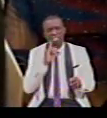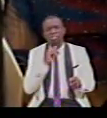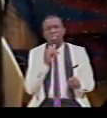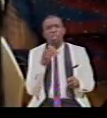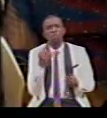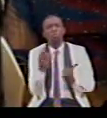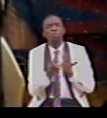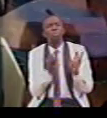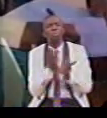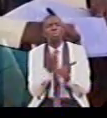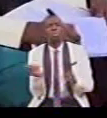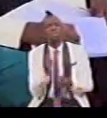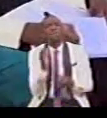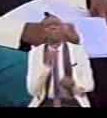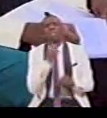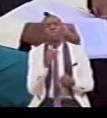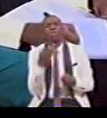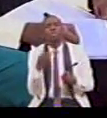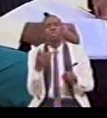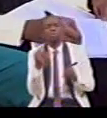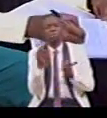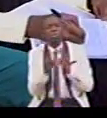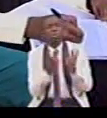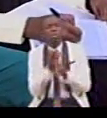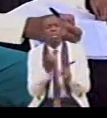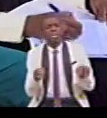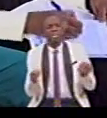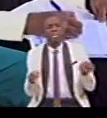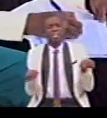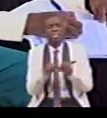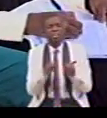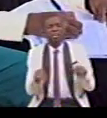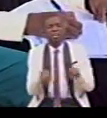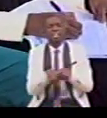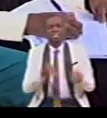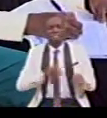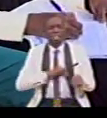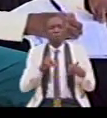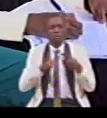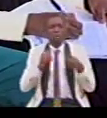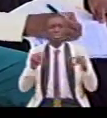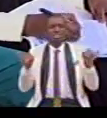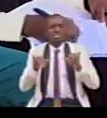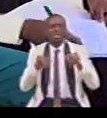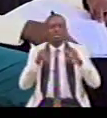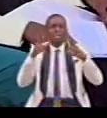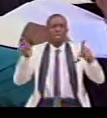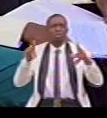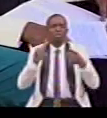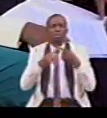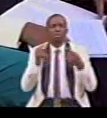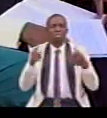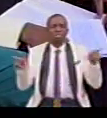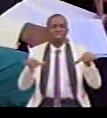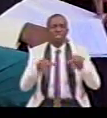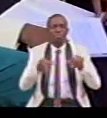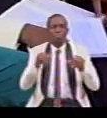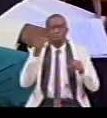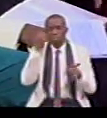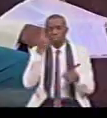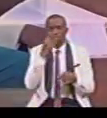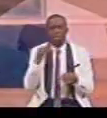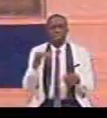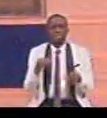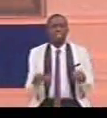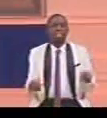to the same level to the same understanding and to the same purpose that I am not of the world they are not of